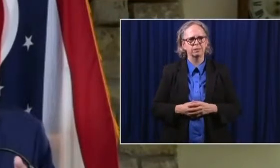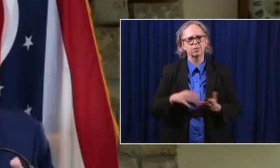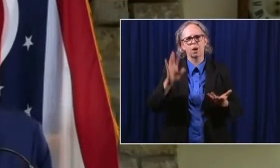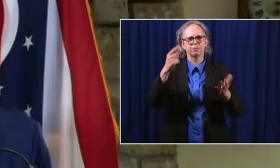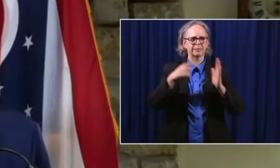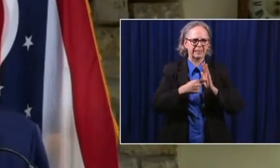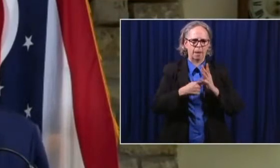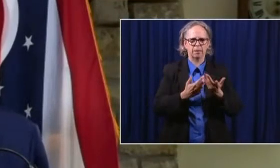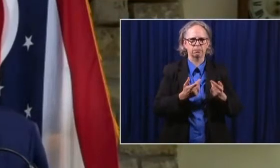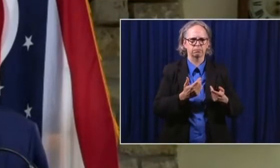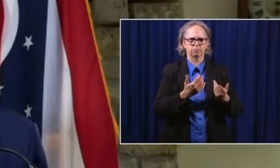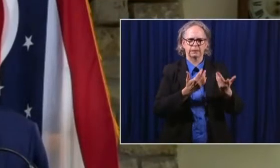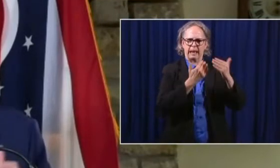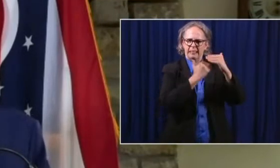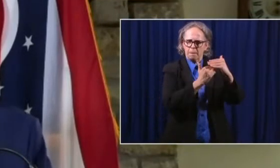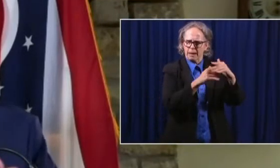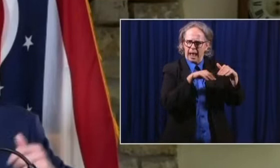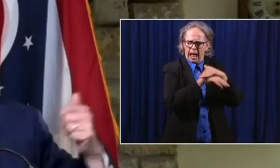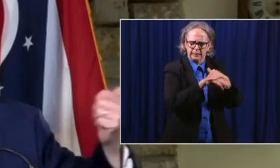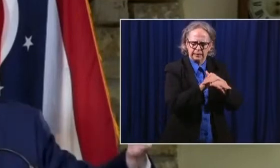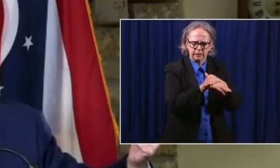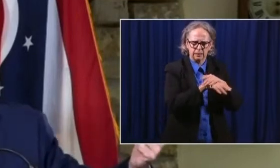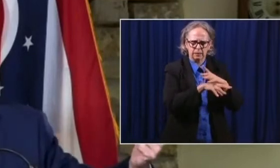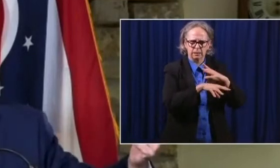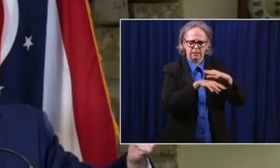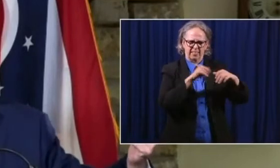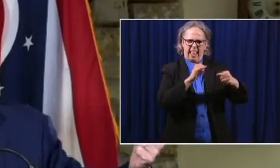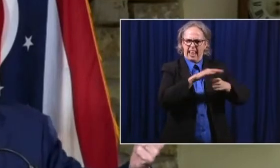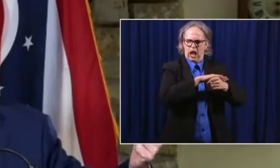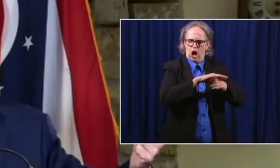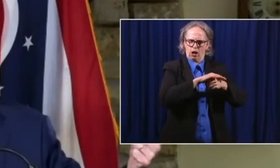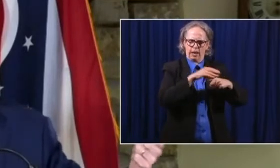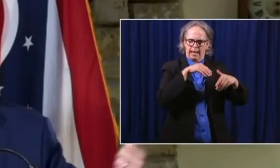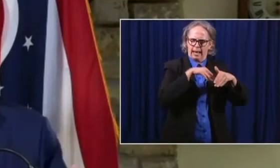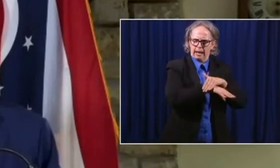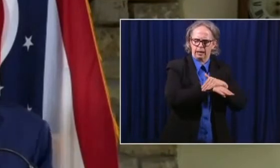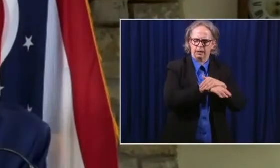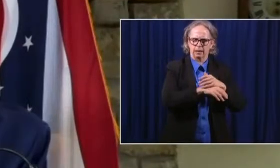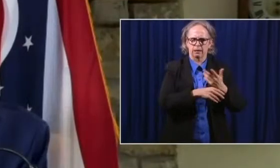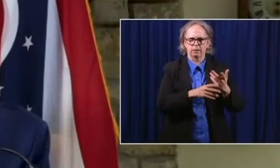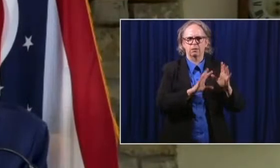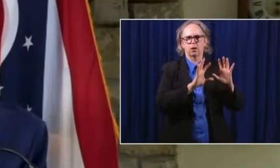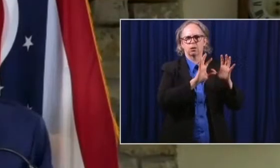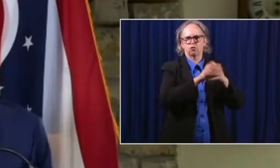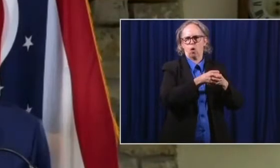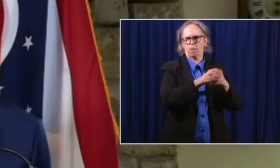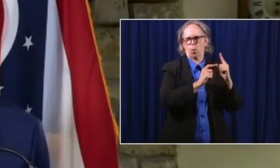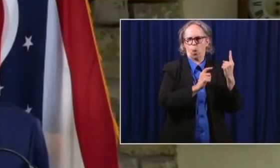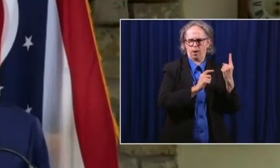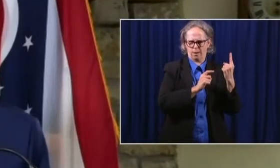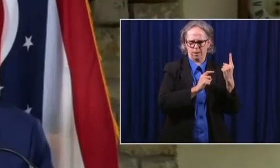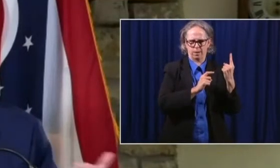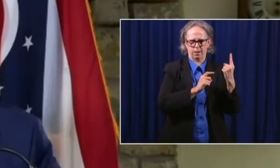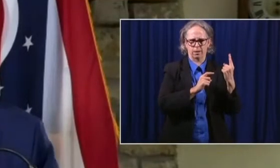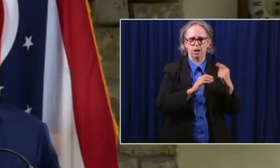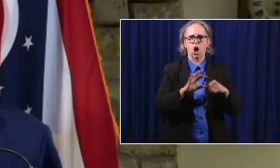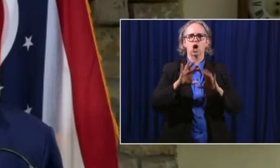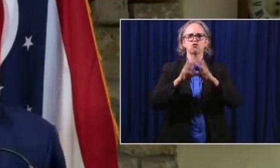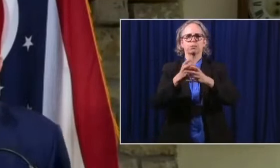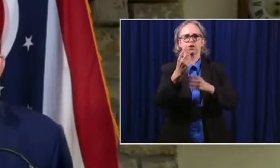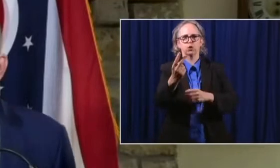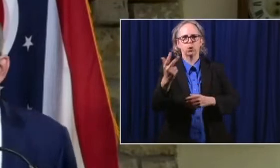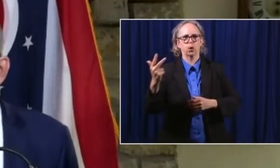in that one area. But if you're another group, let's say group 1 would not come in contact ever with group 2 and 3 and